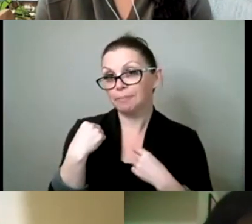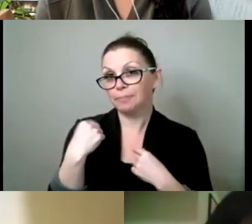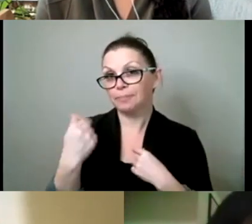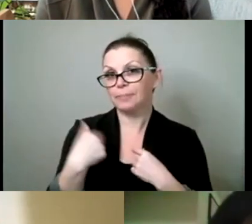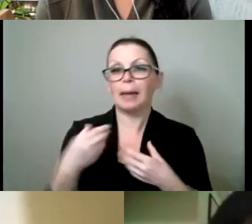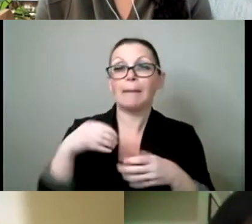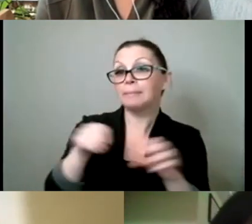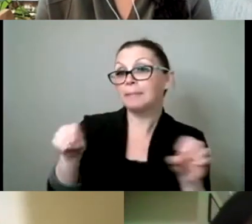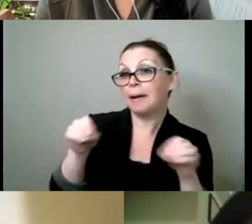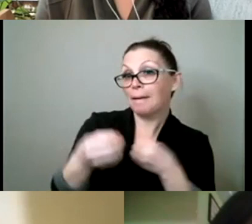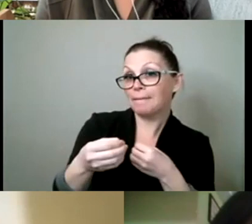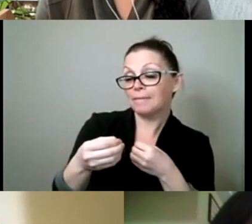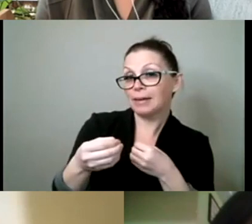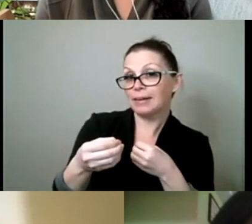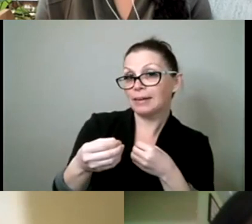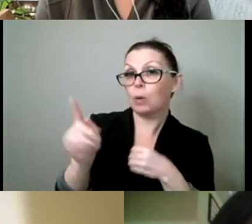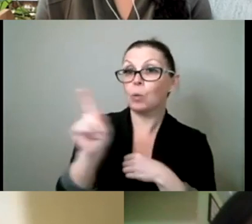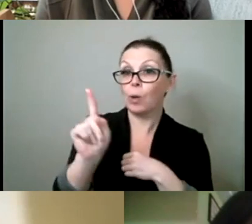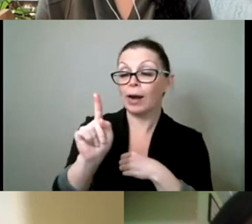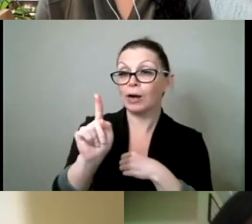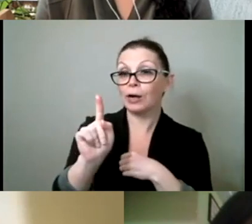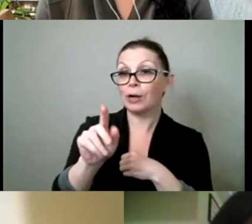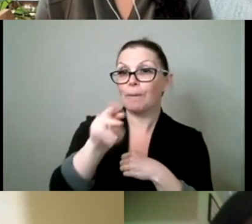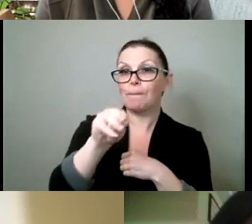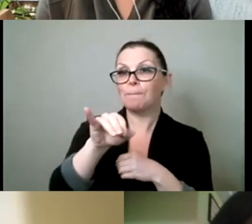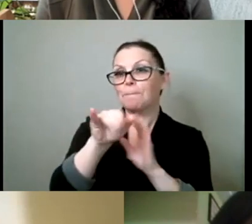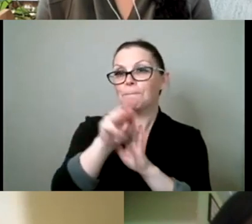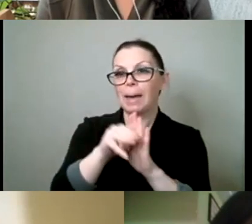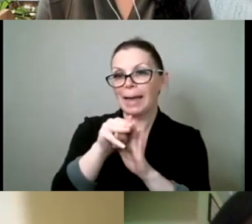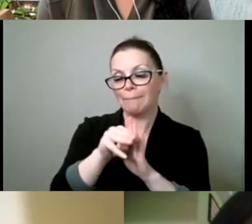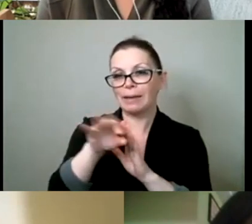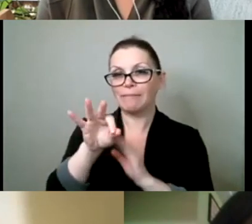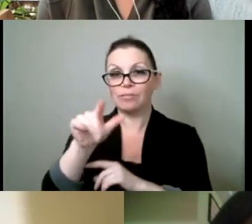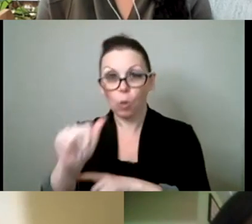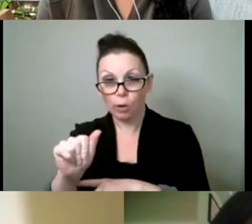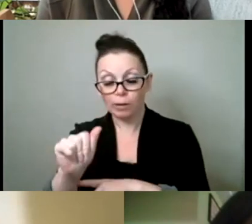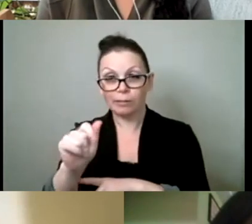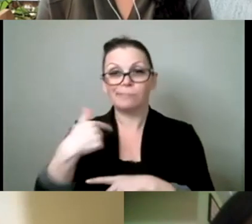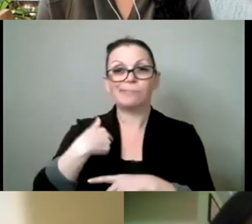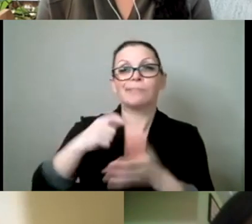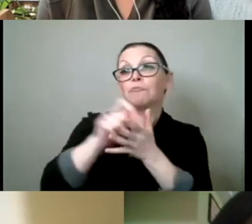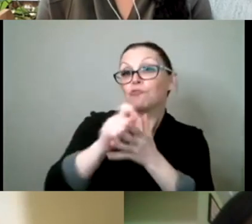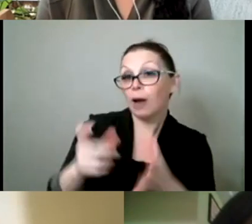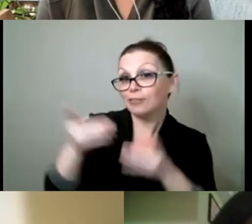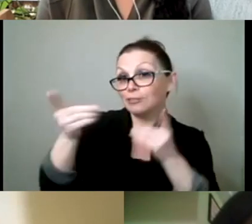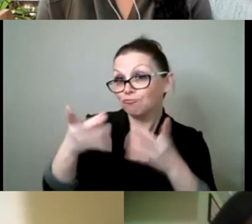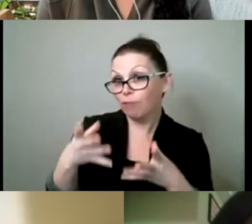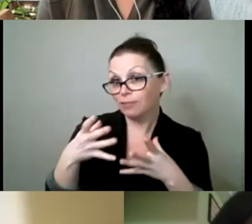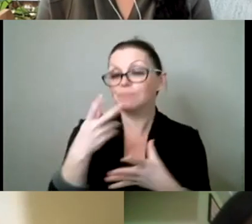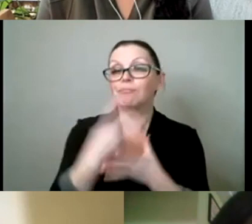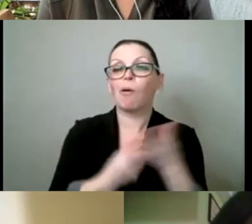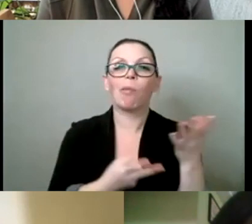my office in Miami, Florida. I am a writer and director. I